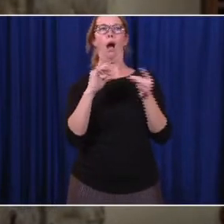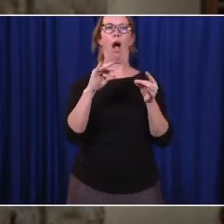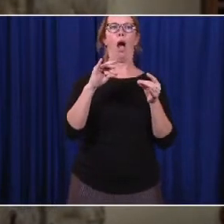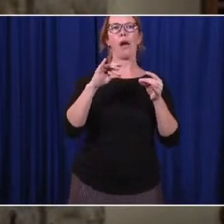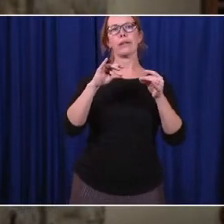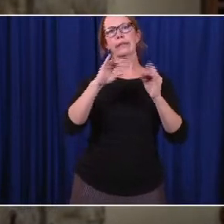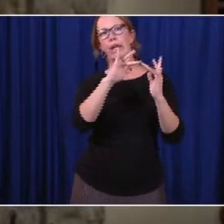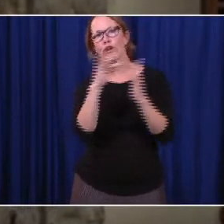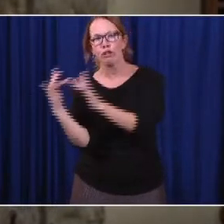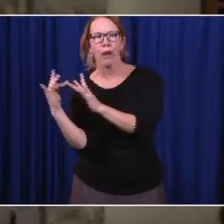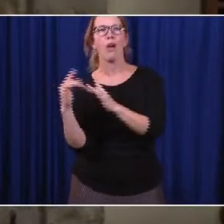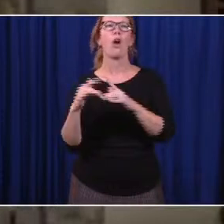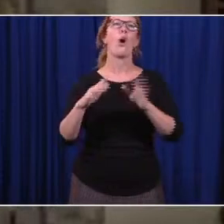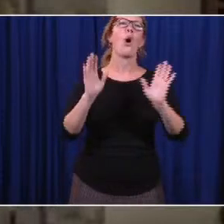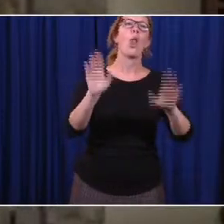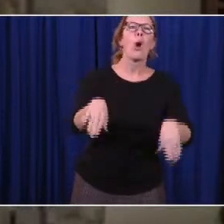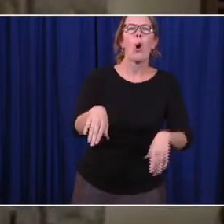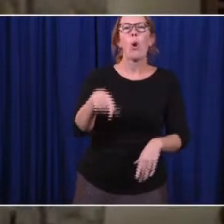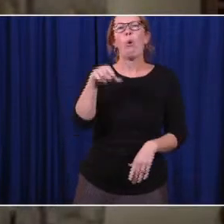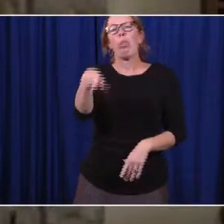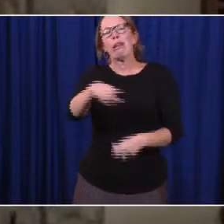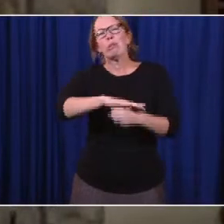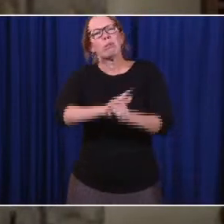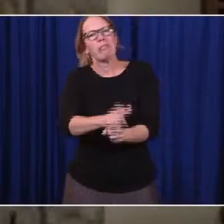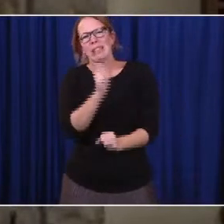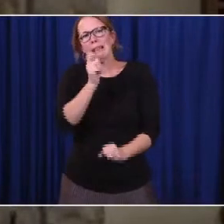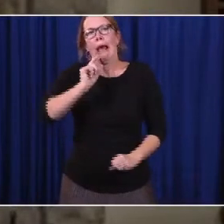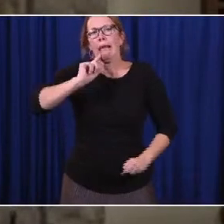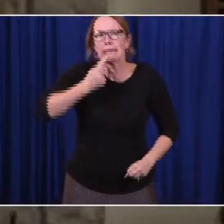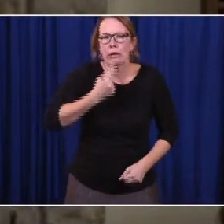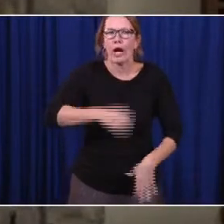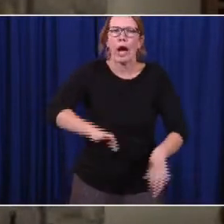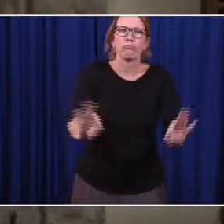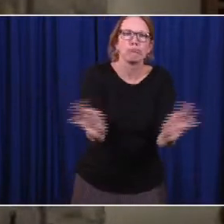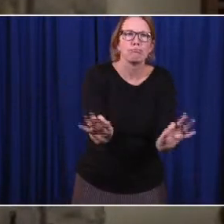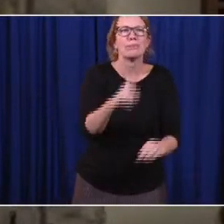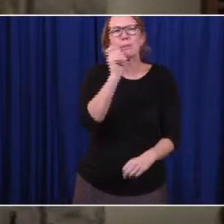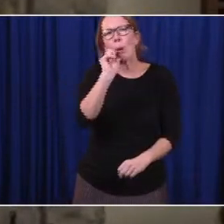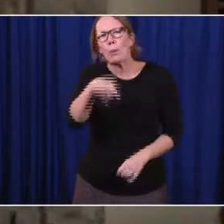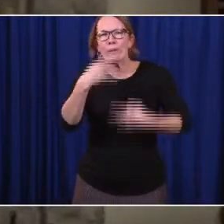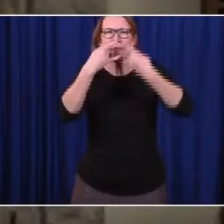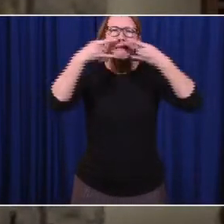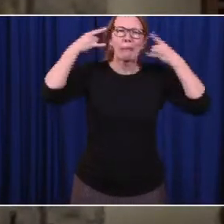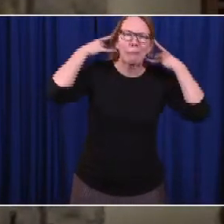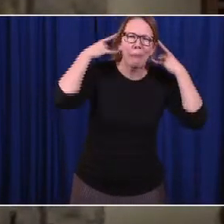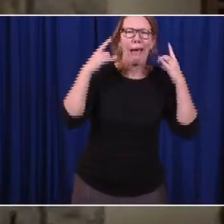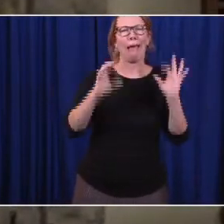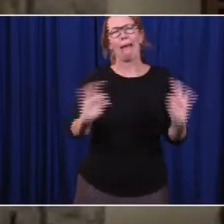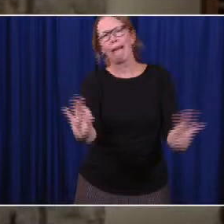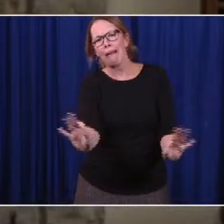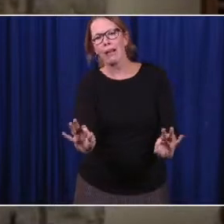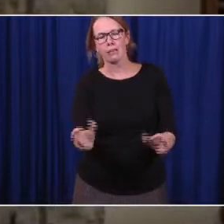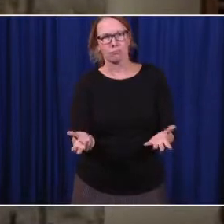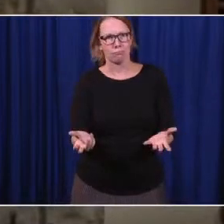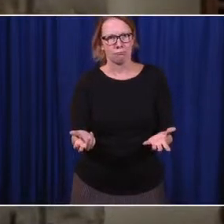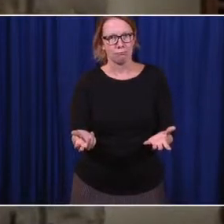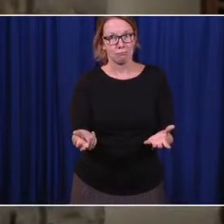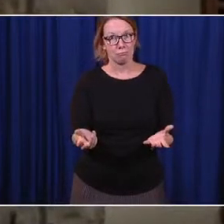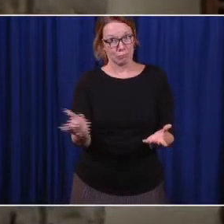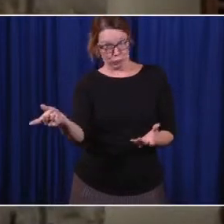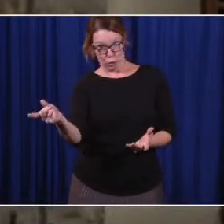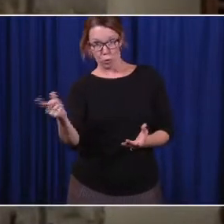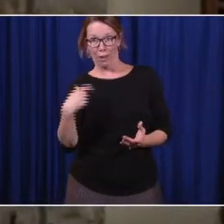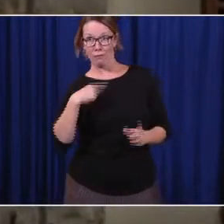who don't think that this COVID is serious. They don't think they should wear a mask. You have anything to say to